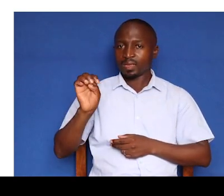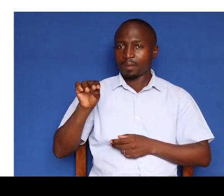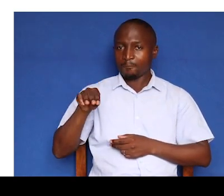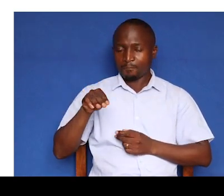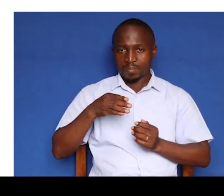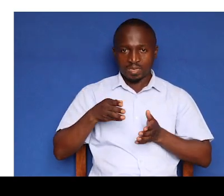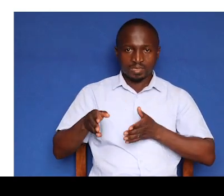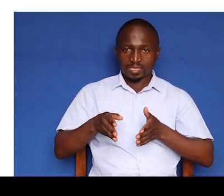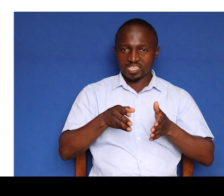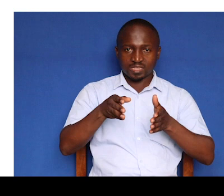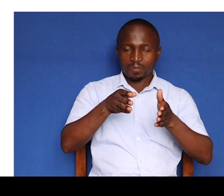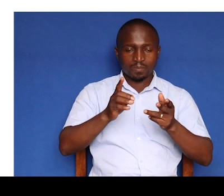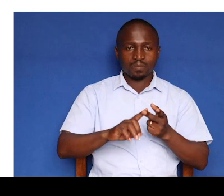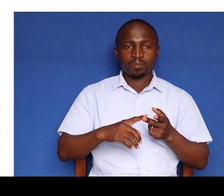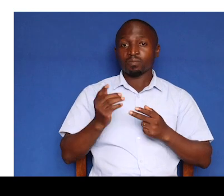some calculations.